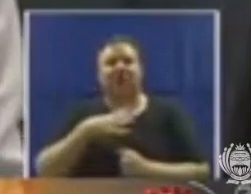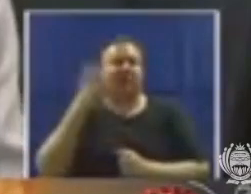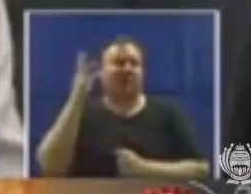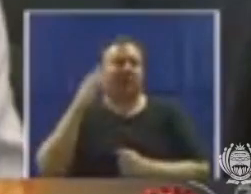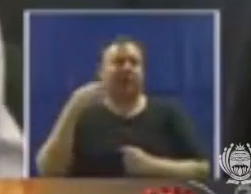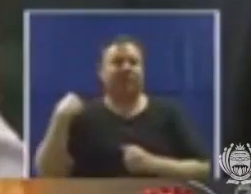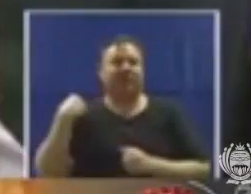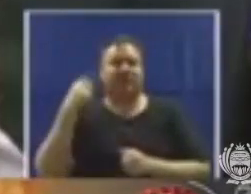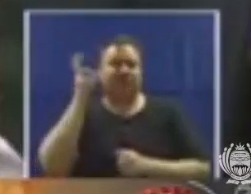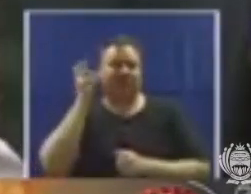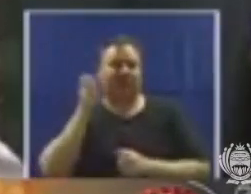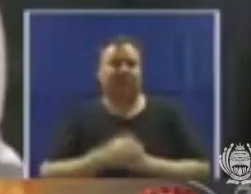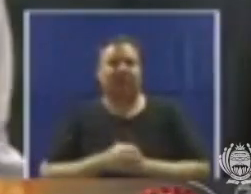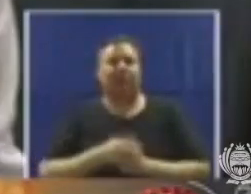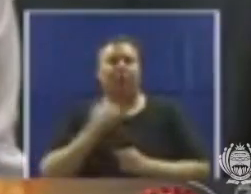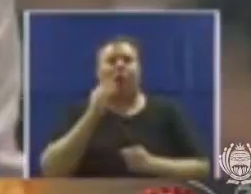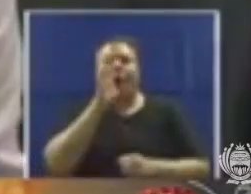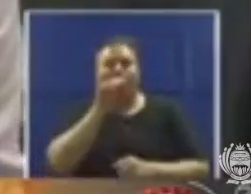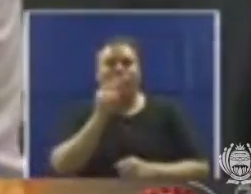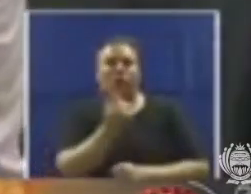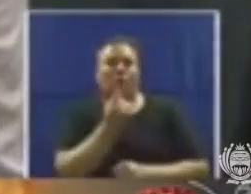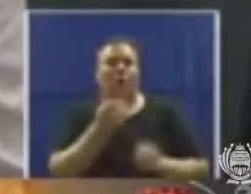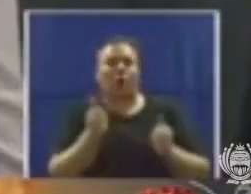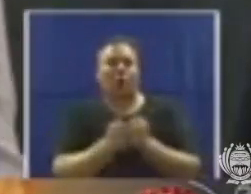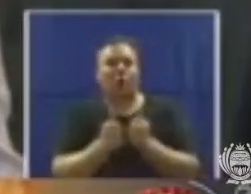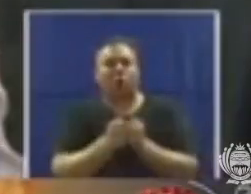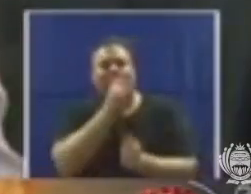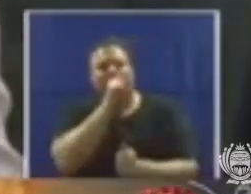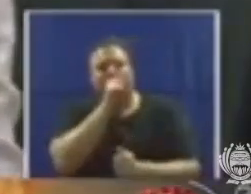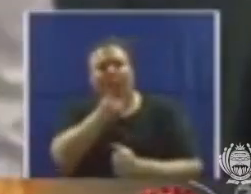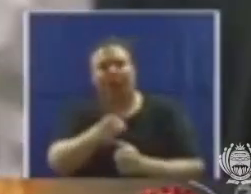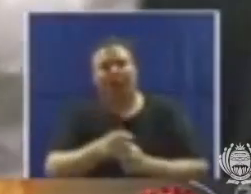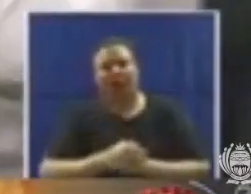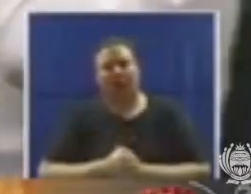will hear. So if you can ask her own colleagues to... Honorable Macpherson.